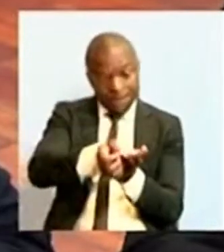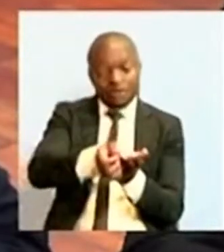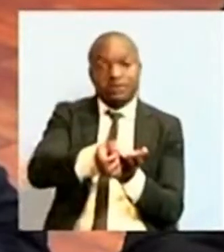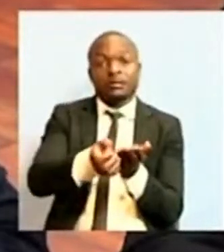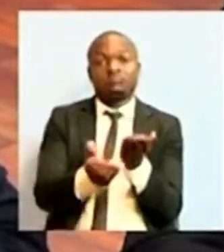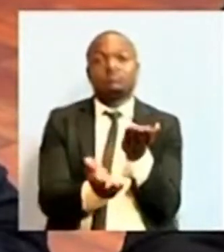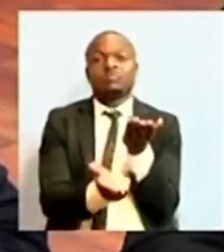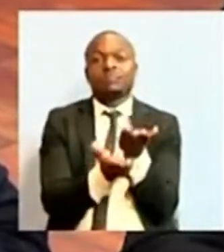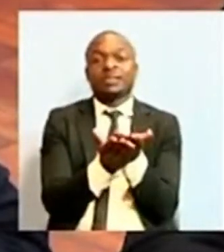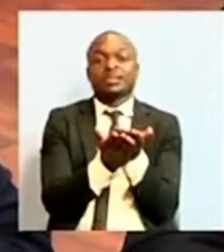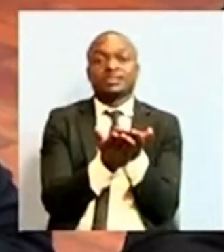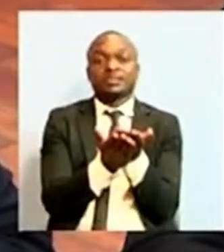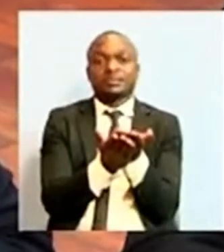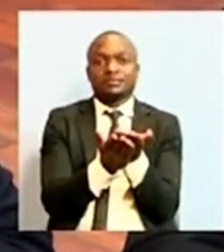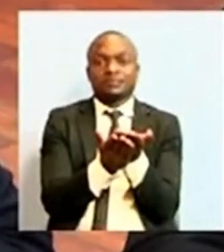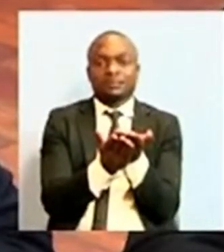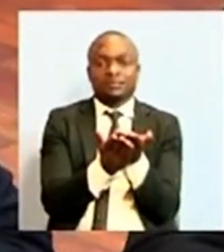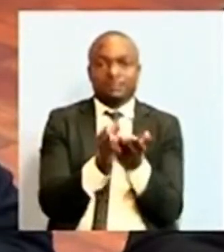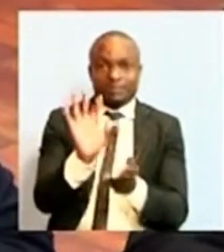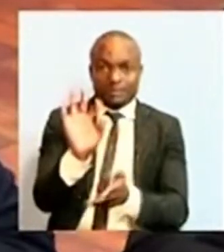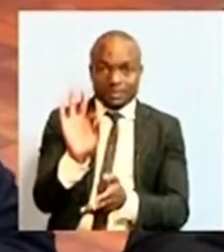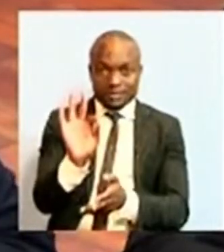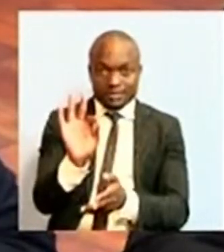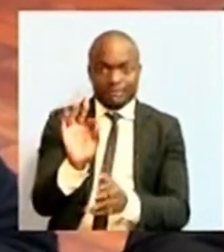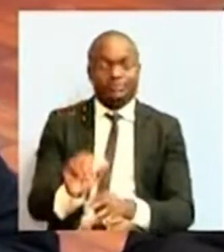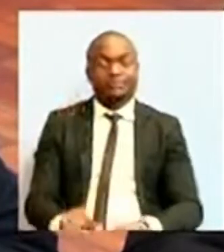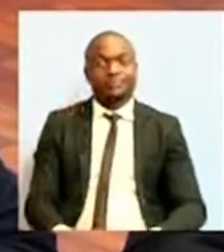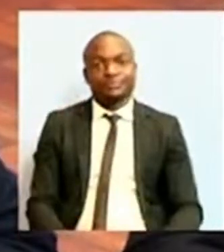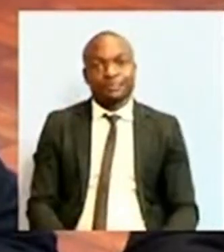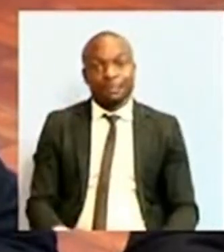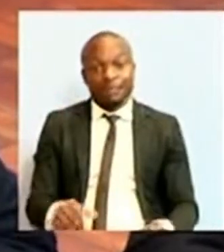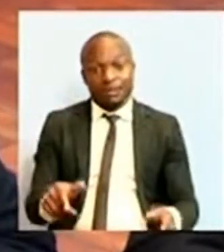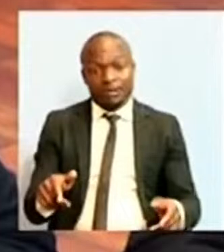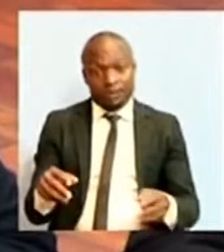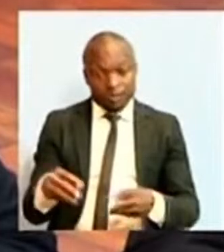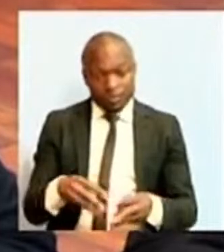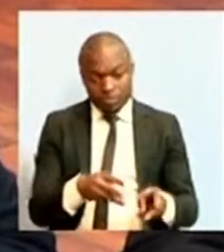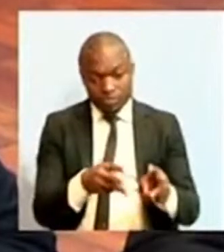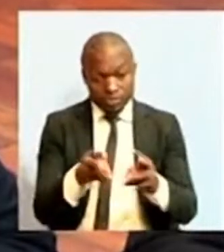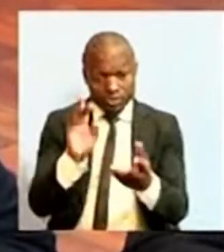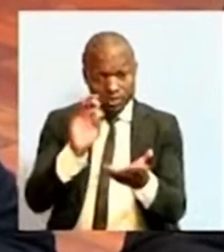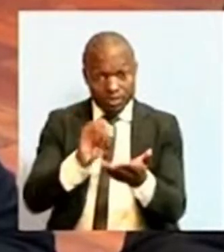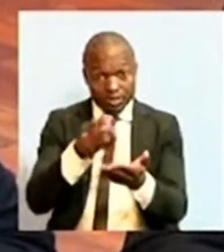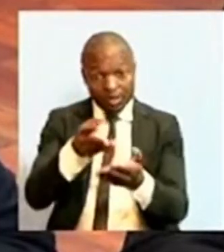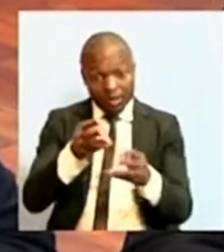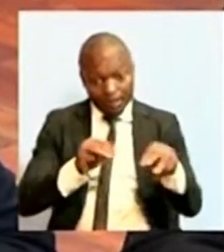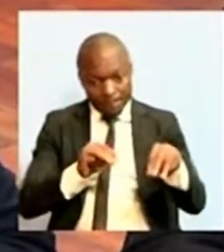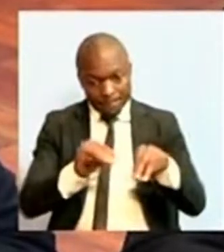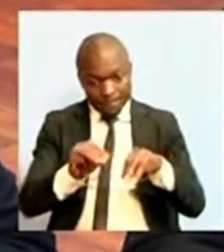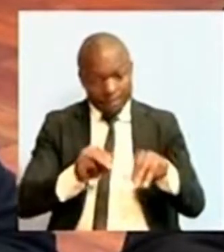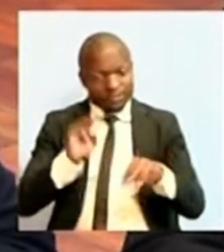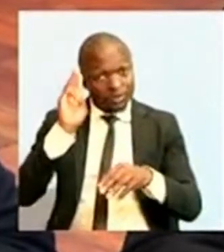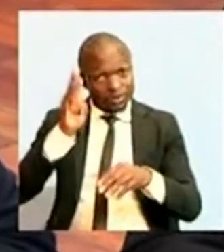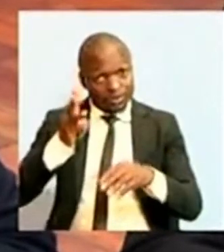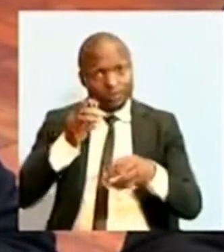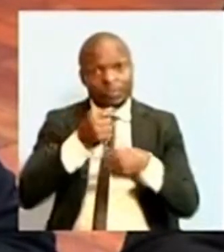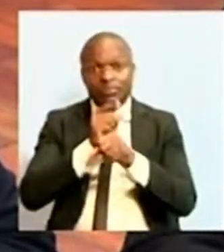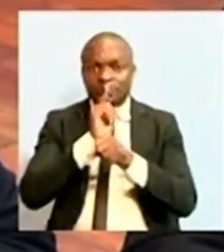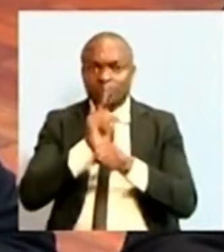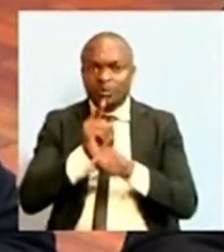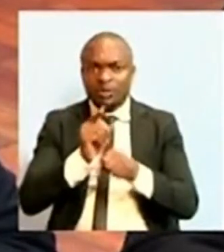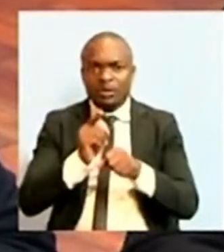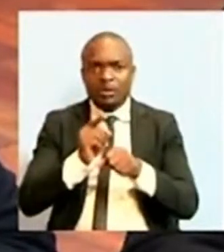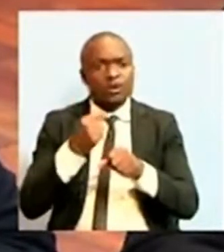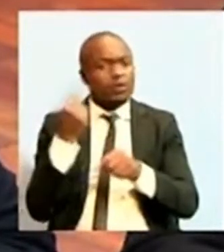in appendix 9. Remedial measures, Chair, management to ensure that only